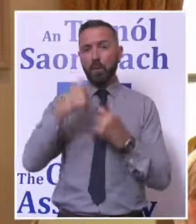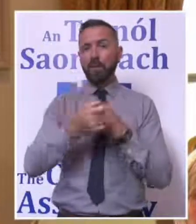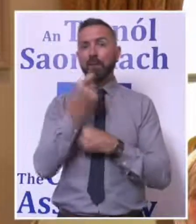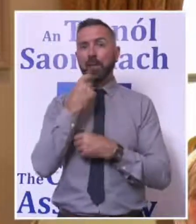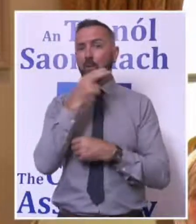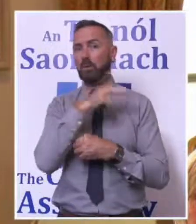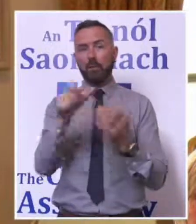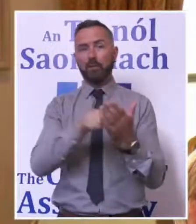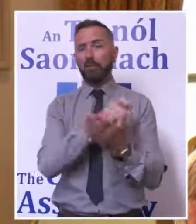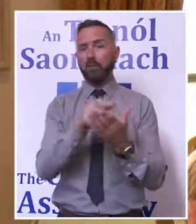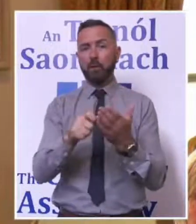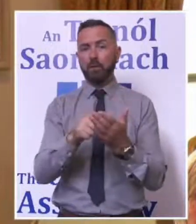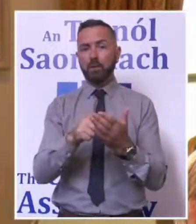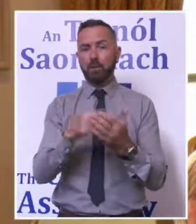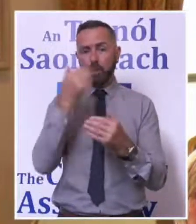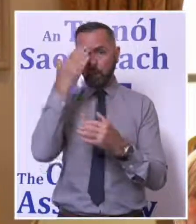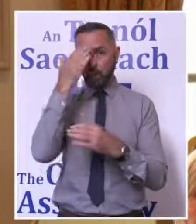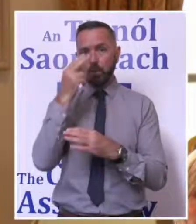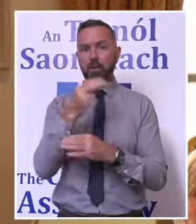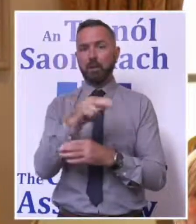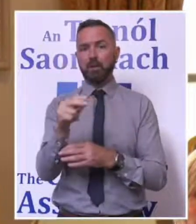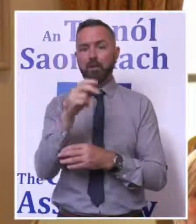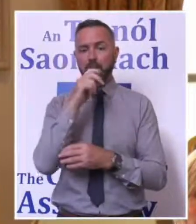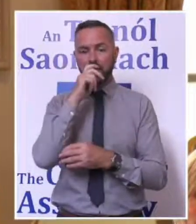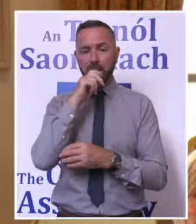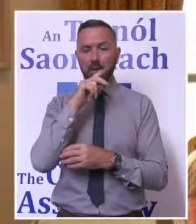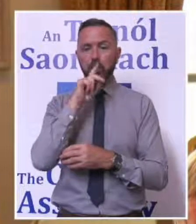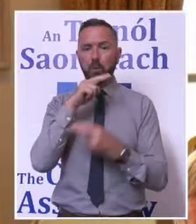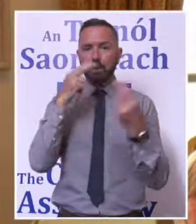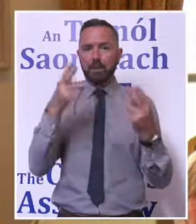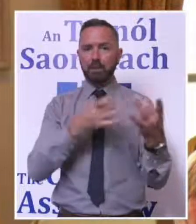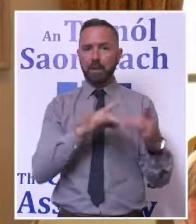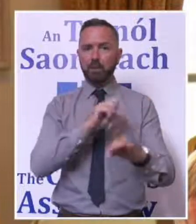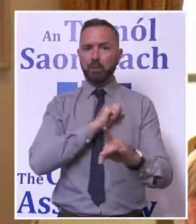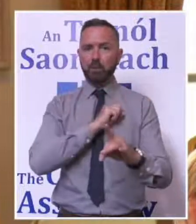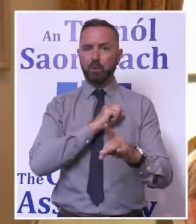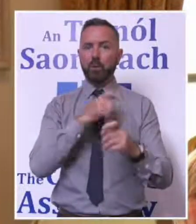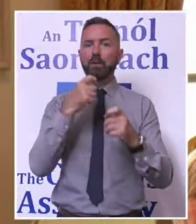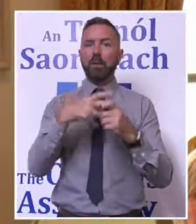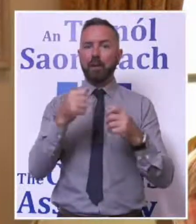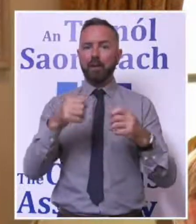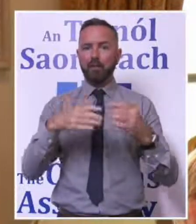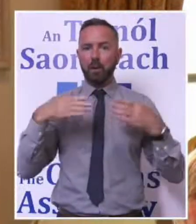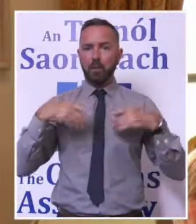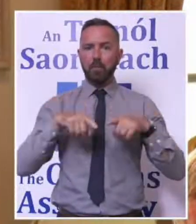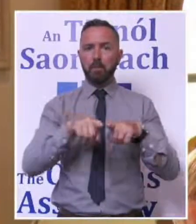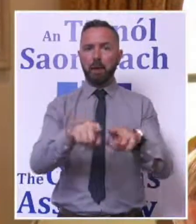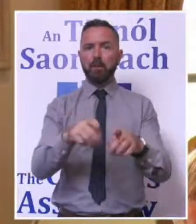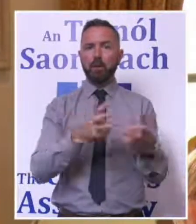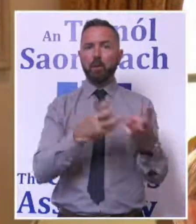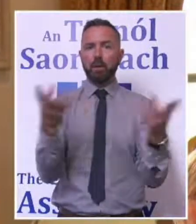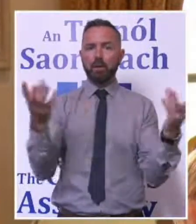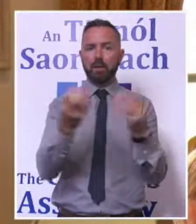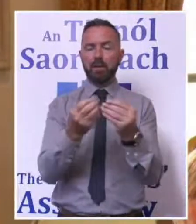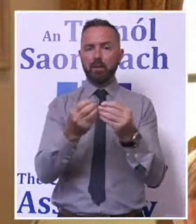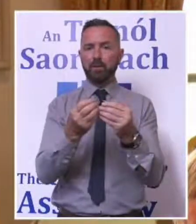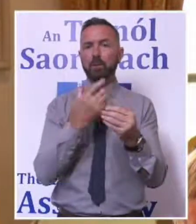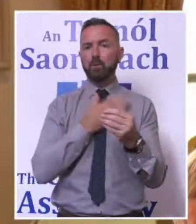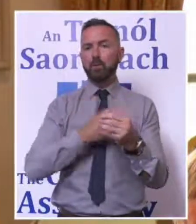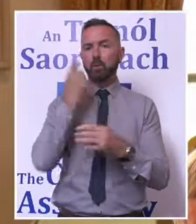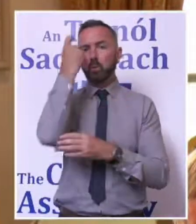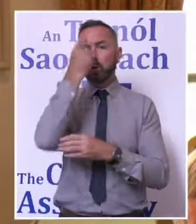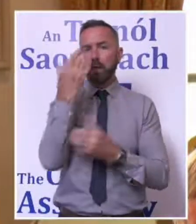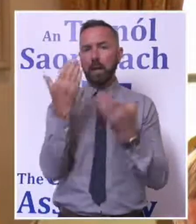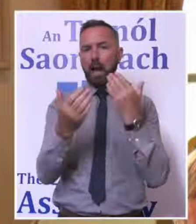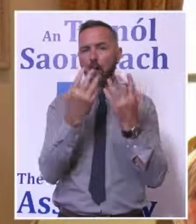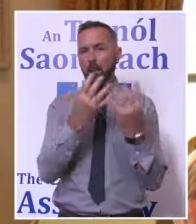But notwithstanding that, there is a need to ensure parity and to build buy-in and support across the Dublin region. And I'm just wondering how